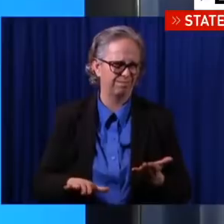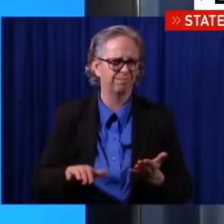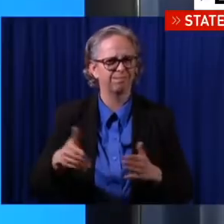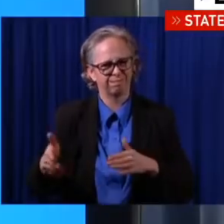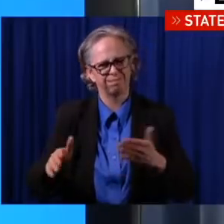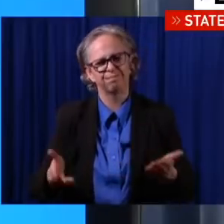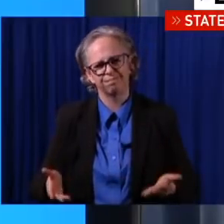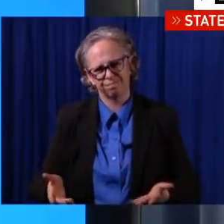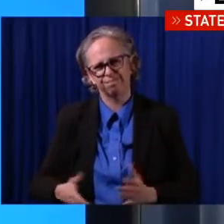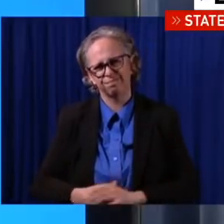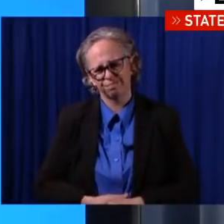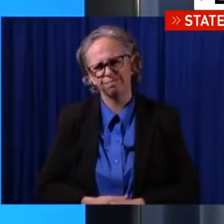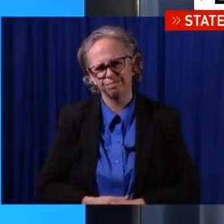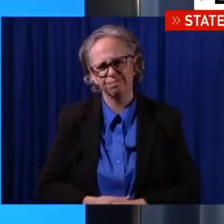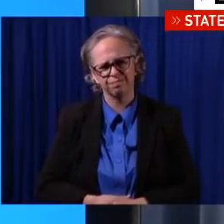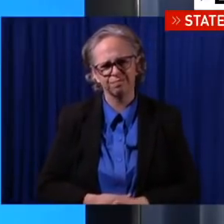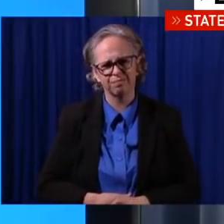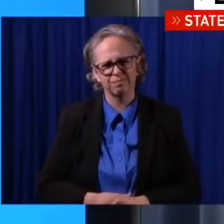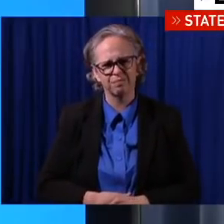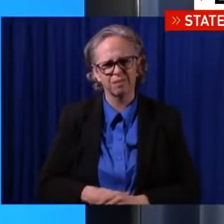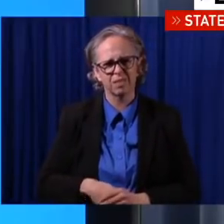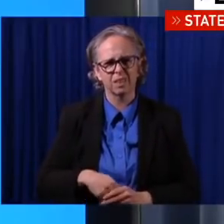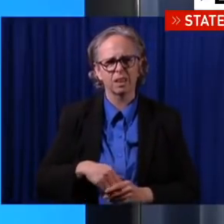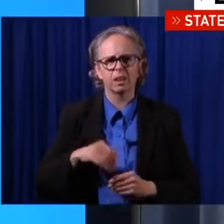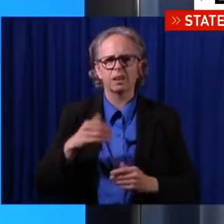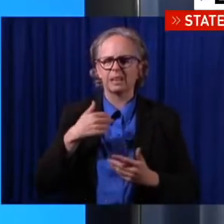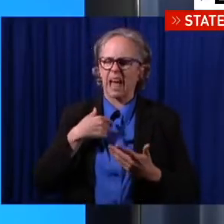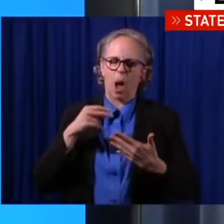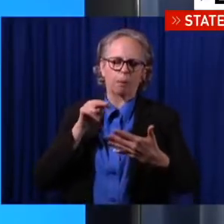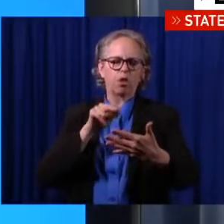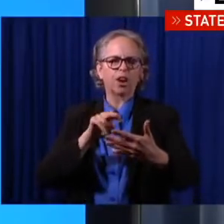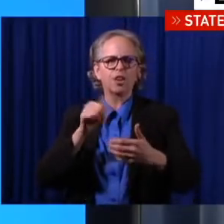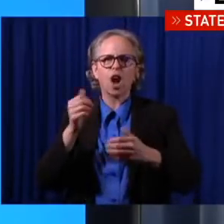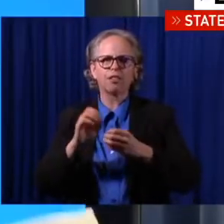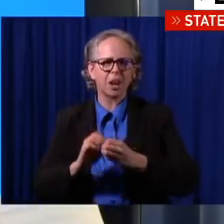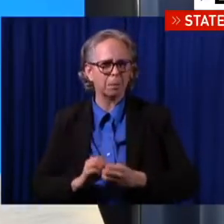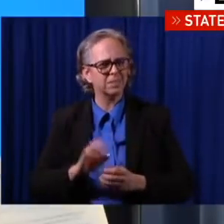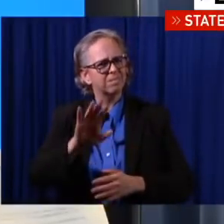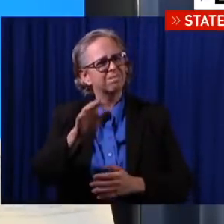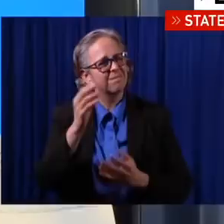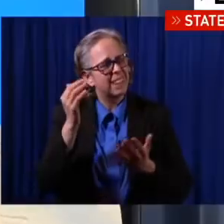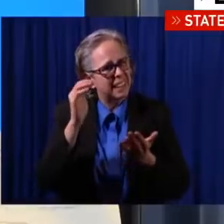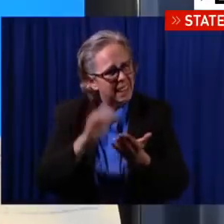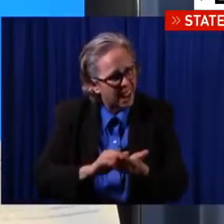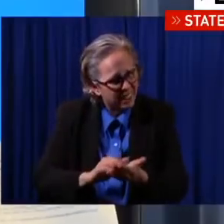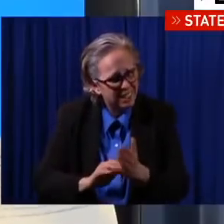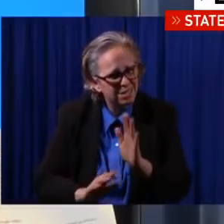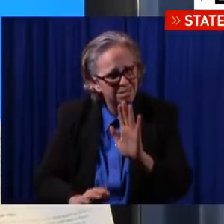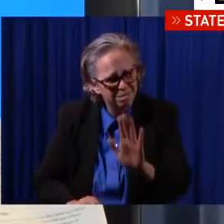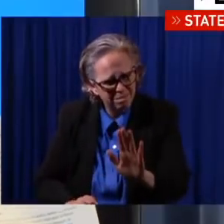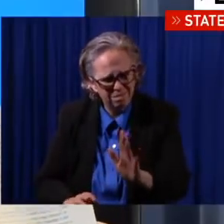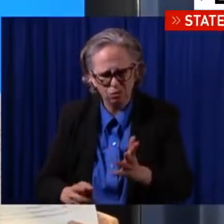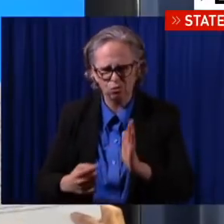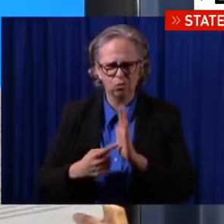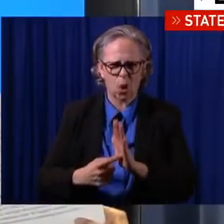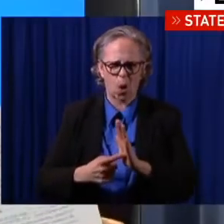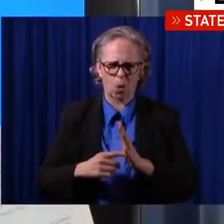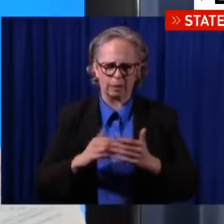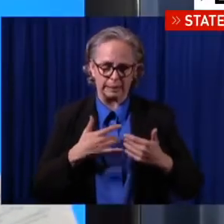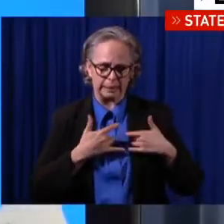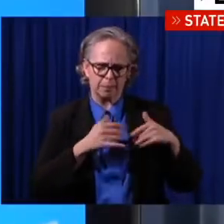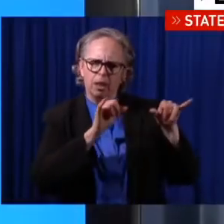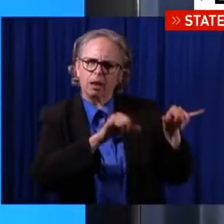moment. Again, what we try to do in these key indicators is show the trend lines. The trend line